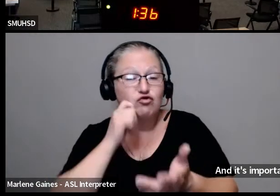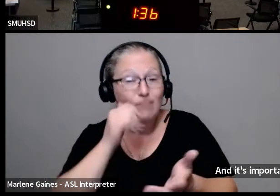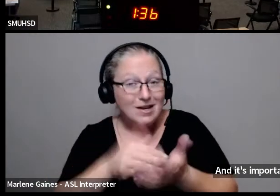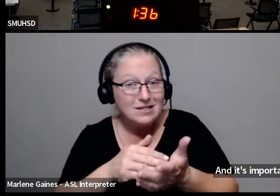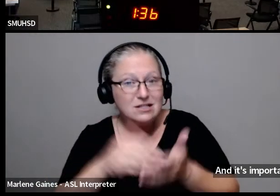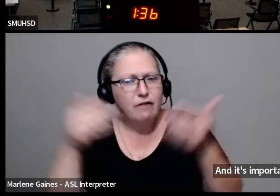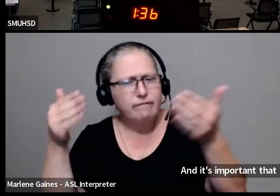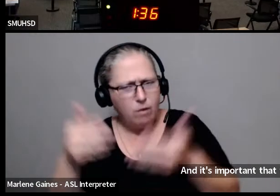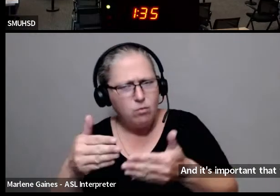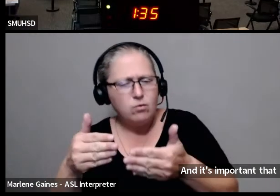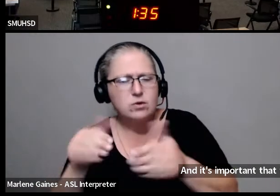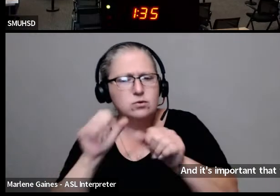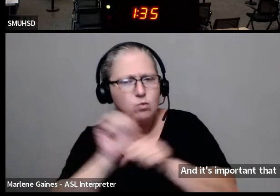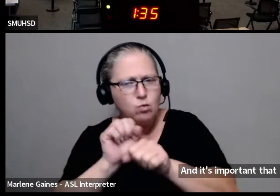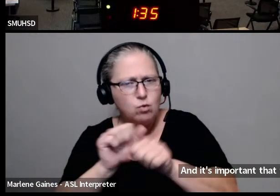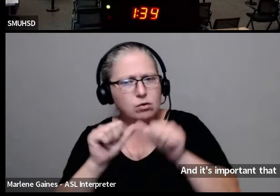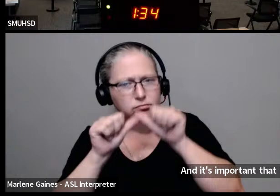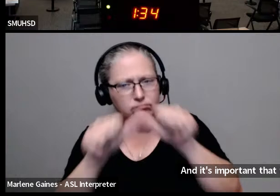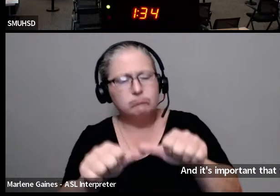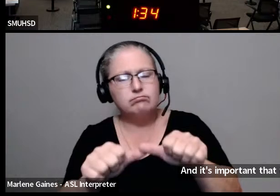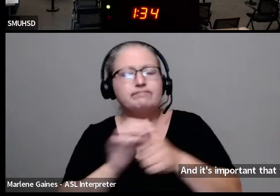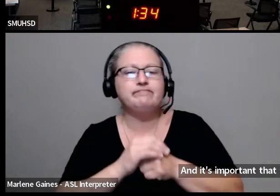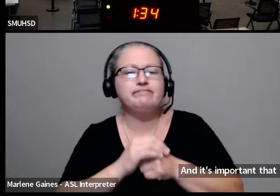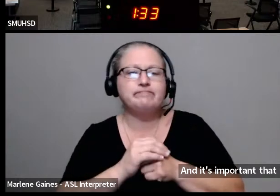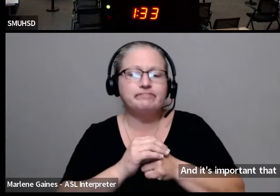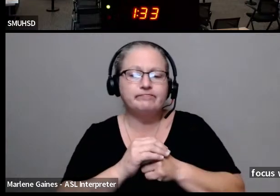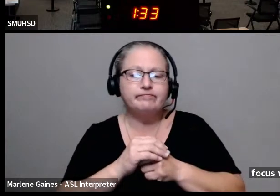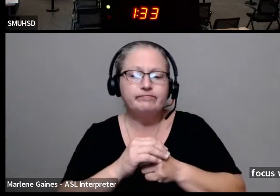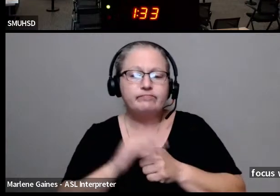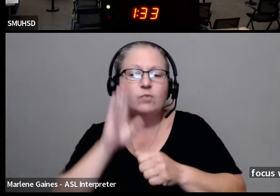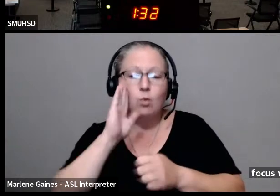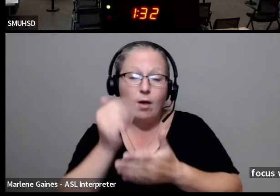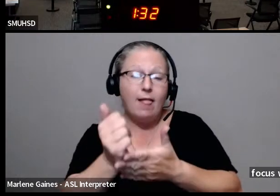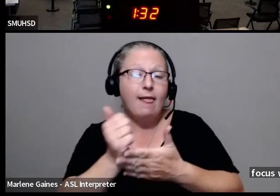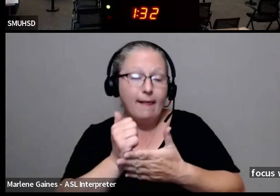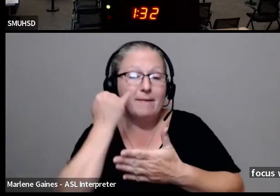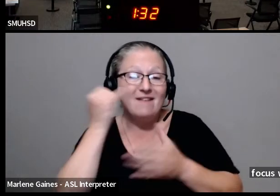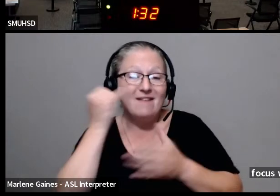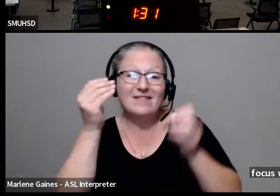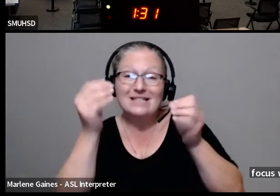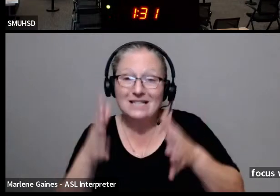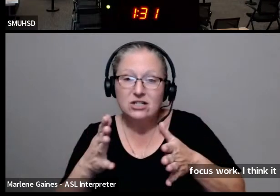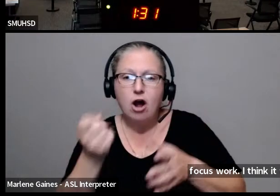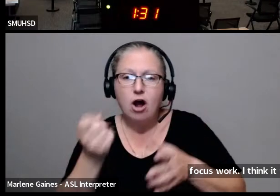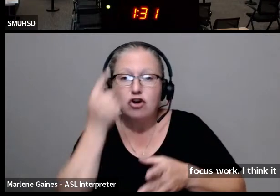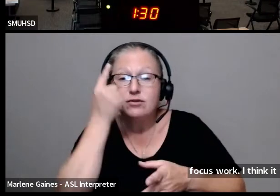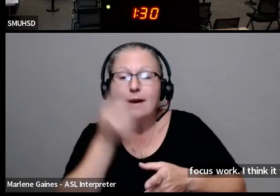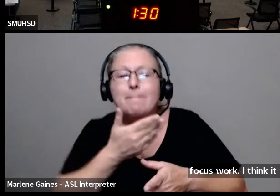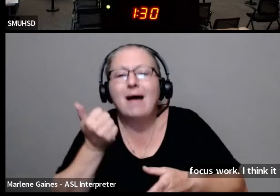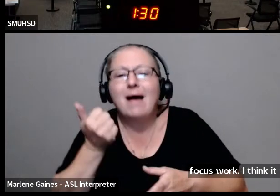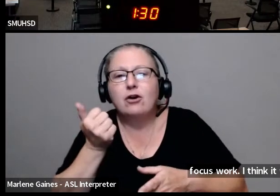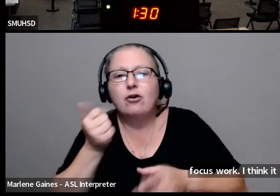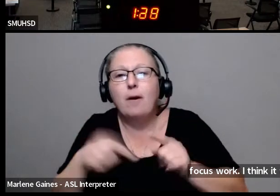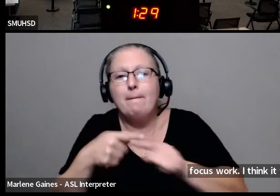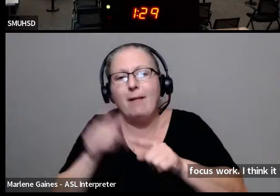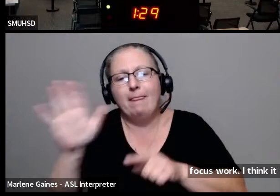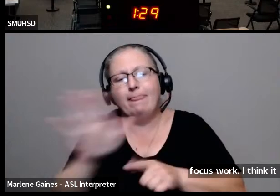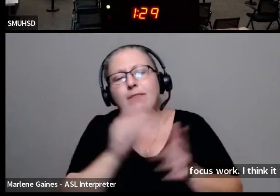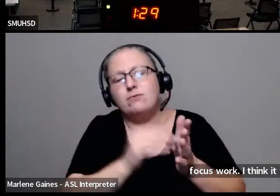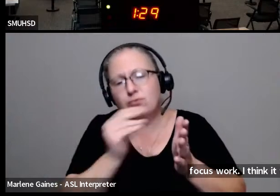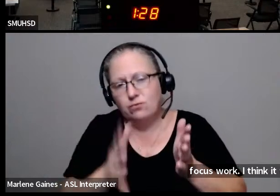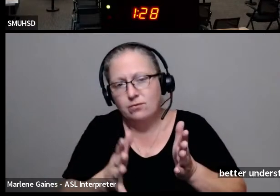focus work. I think it would help for teachers to better understand their students,